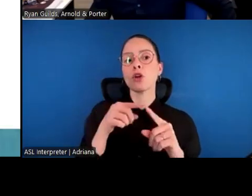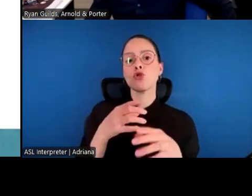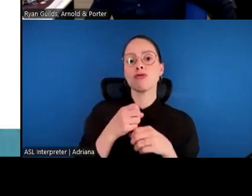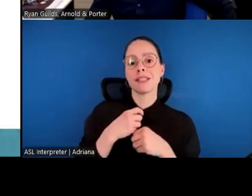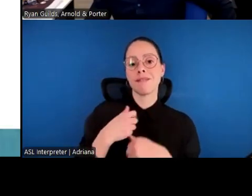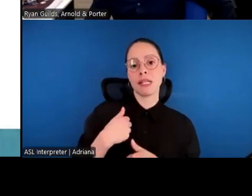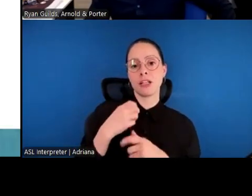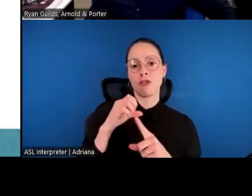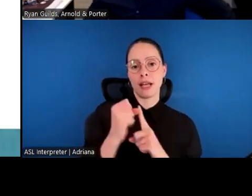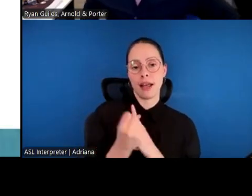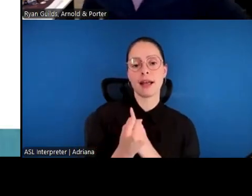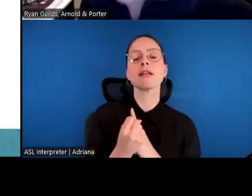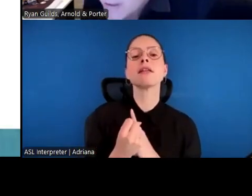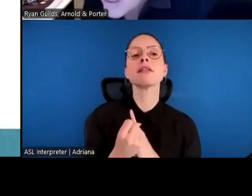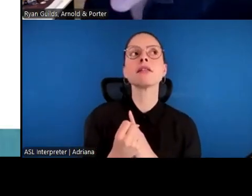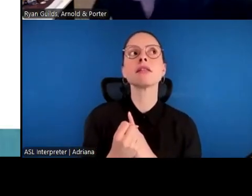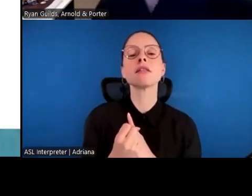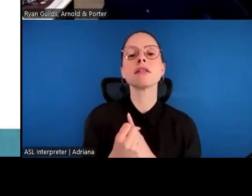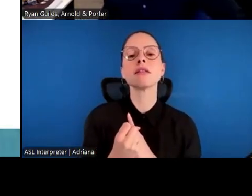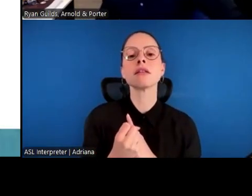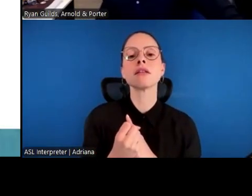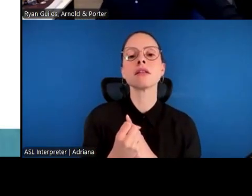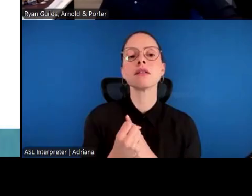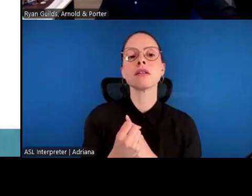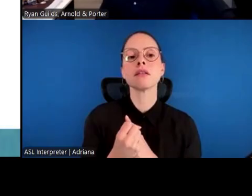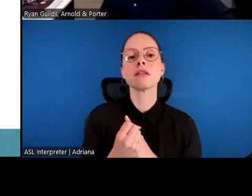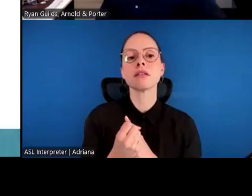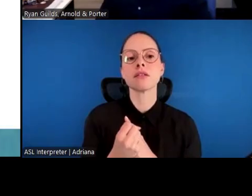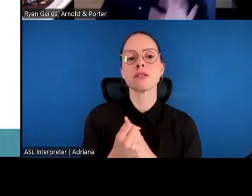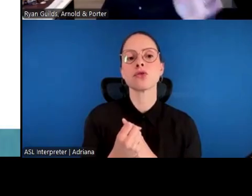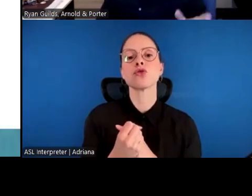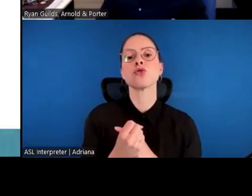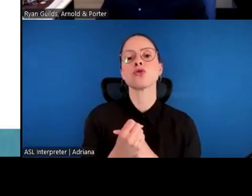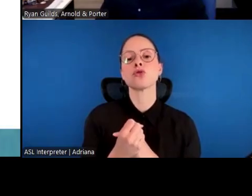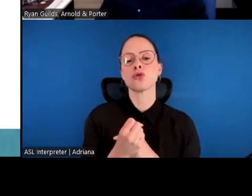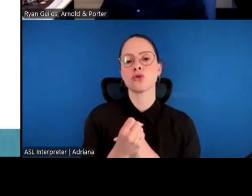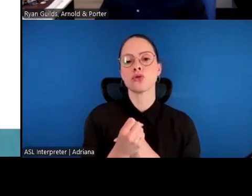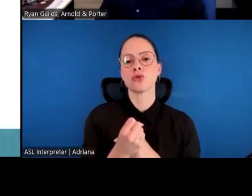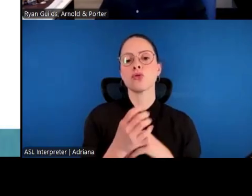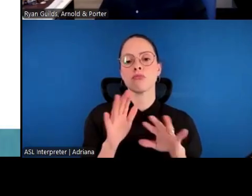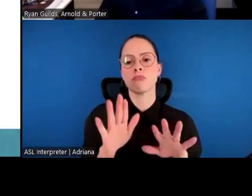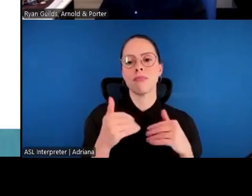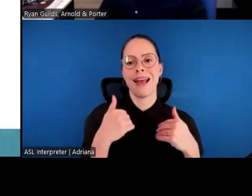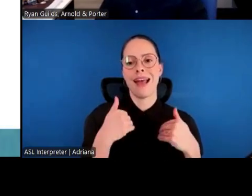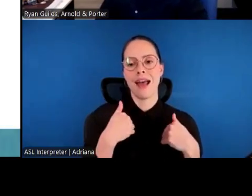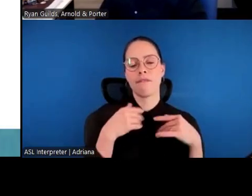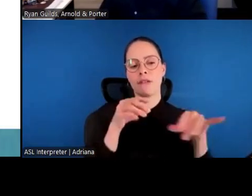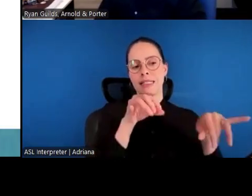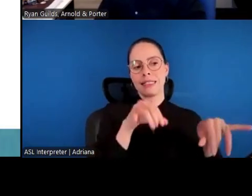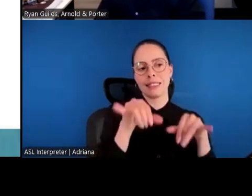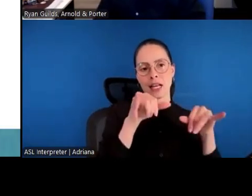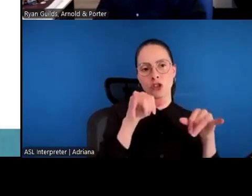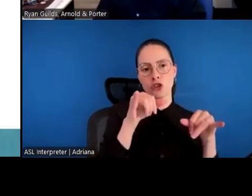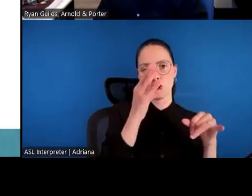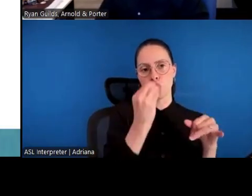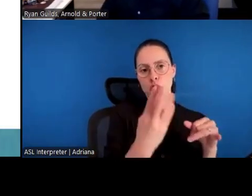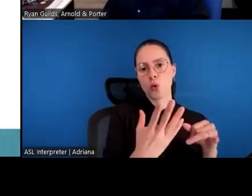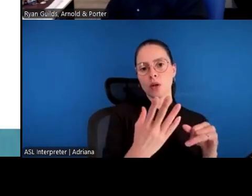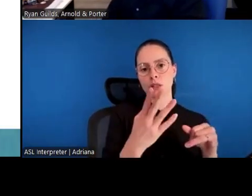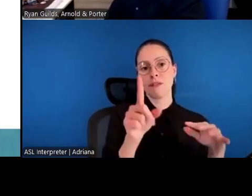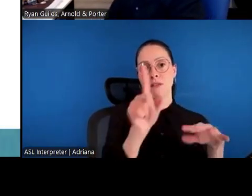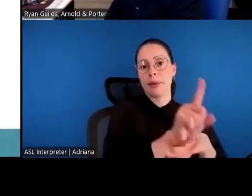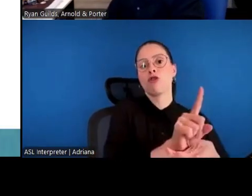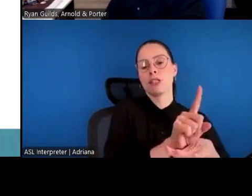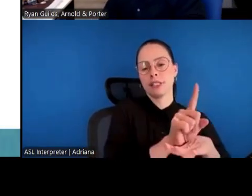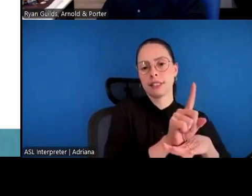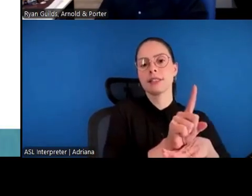to enter not just your appearance in court. So there's a standard notice of appearance that the trial counsel can help